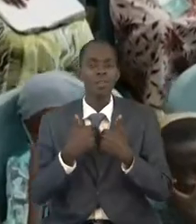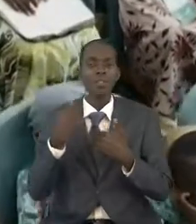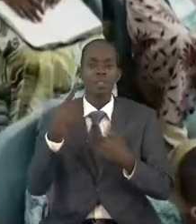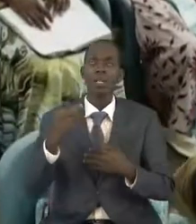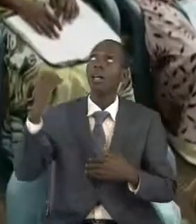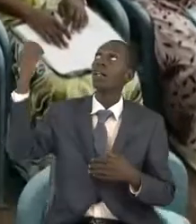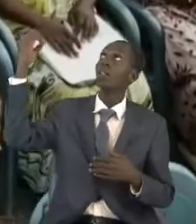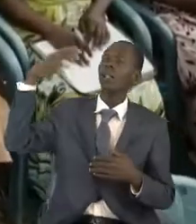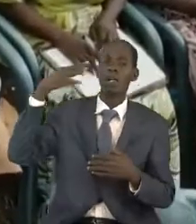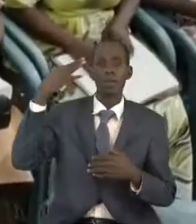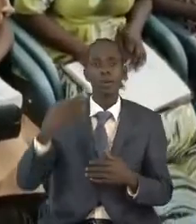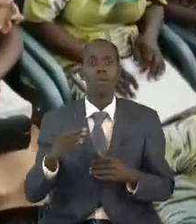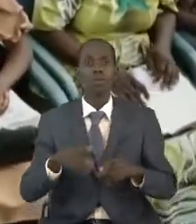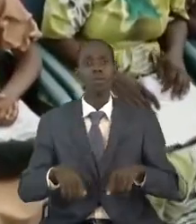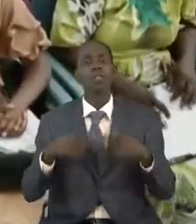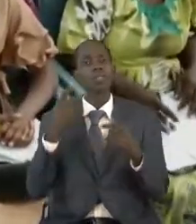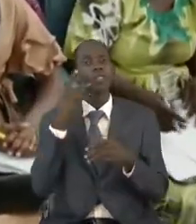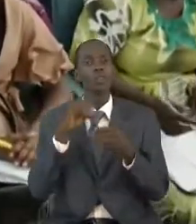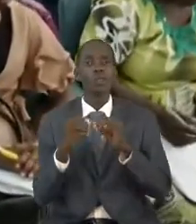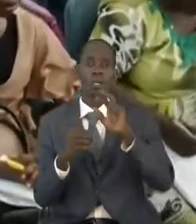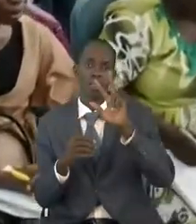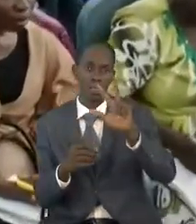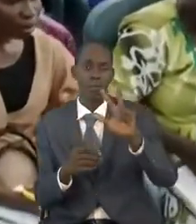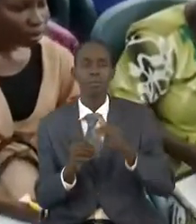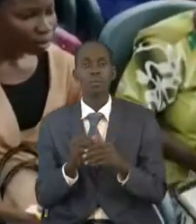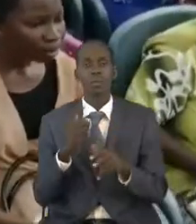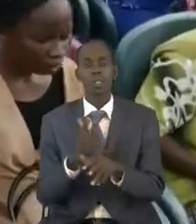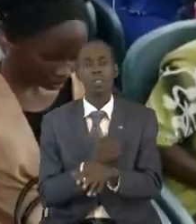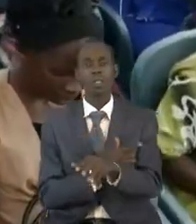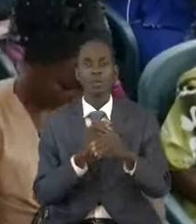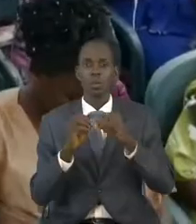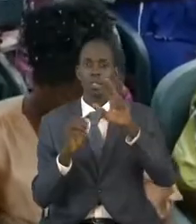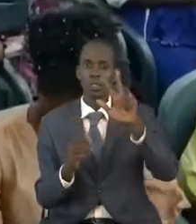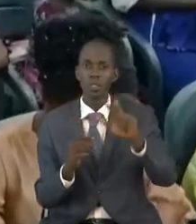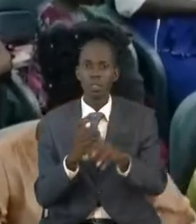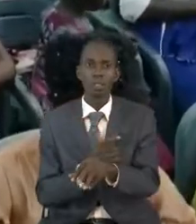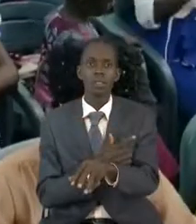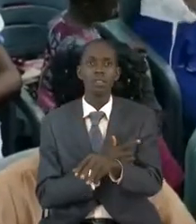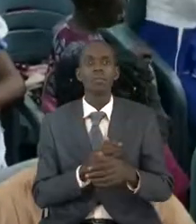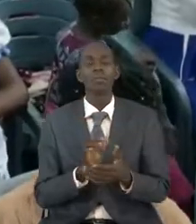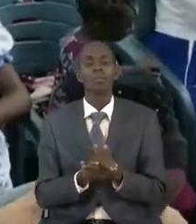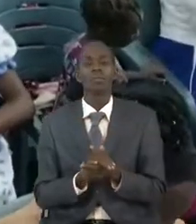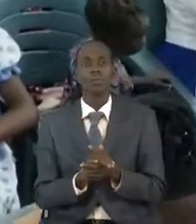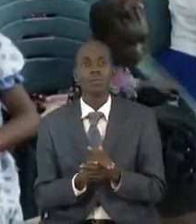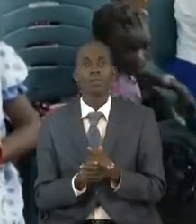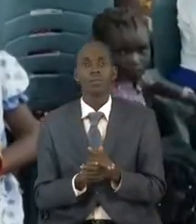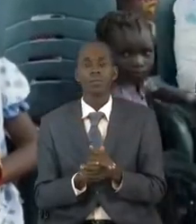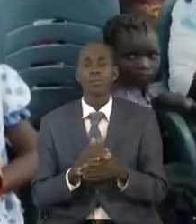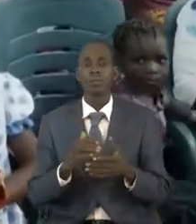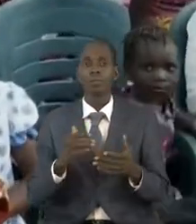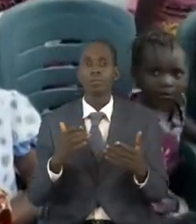Look at number three here. Number three, we're looking at conscientiously walking